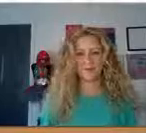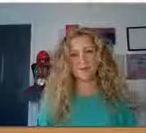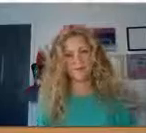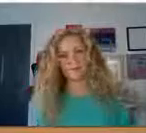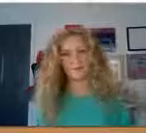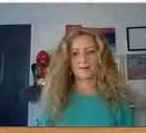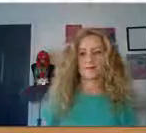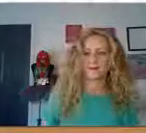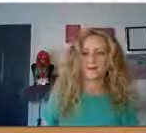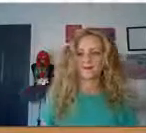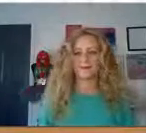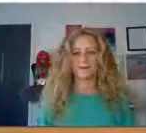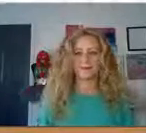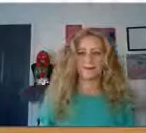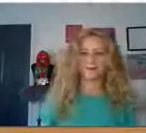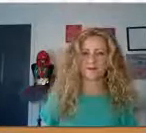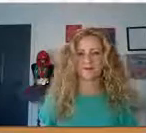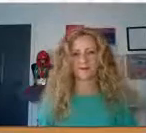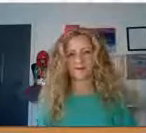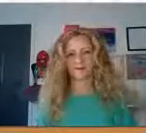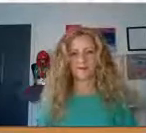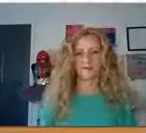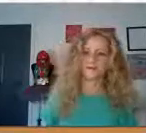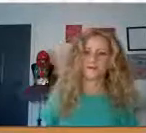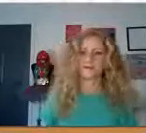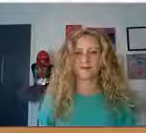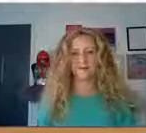together. It goes like this. I love like